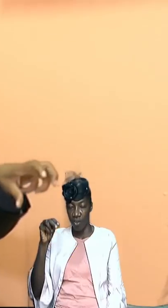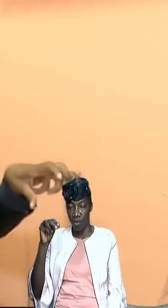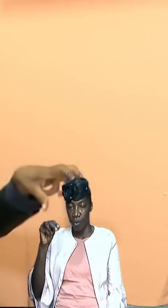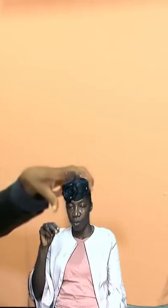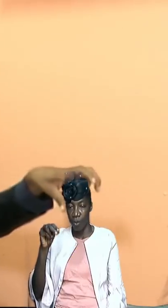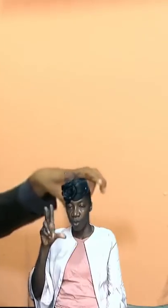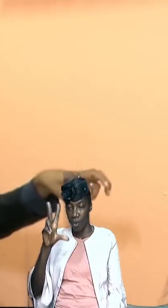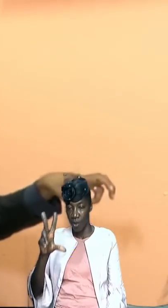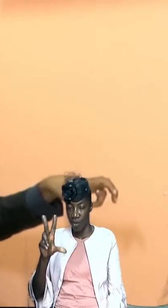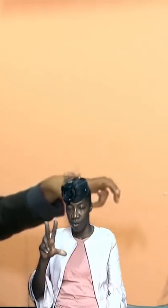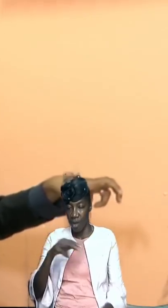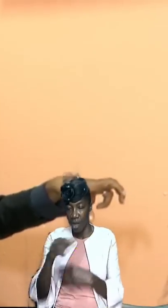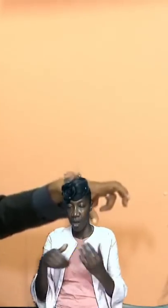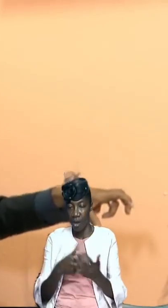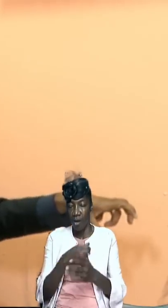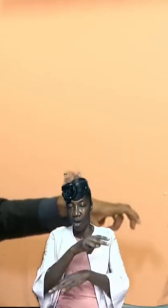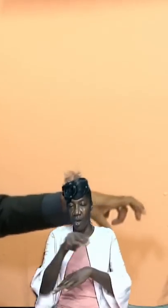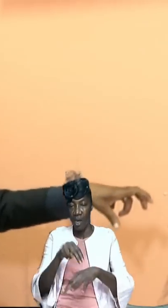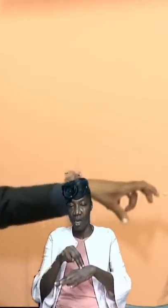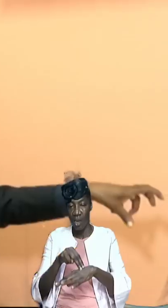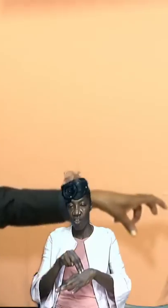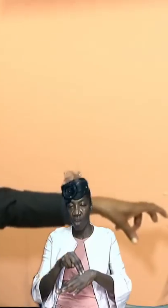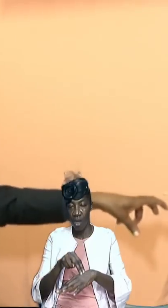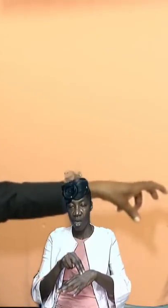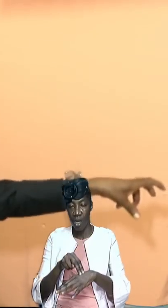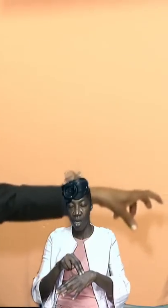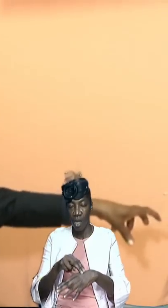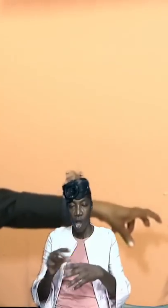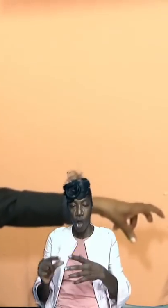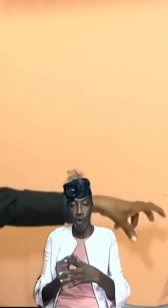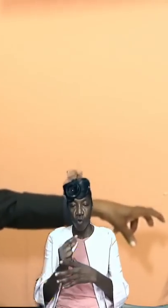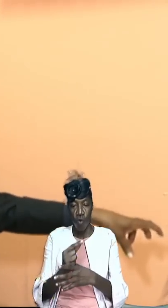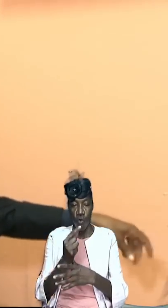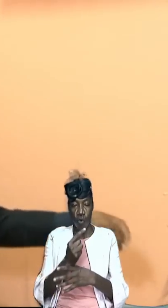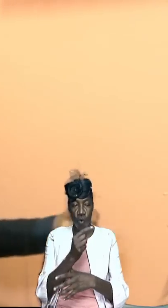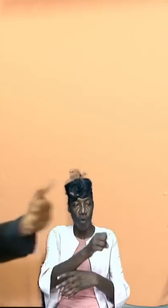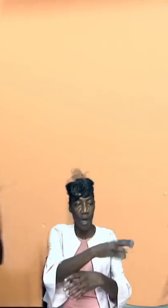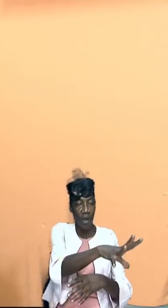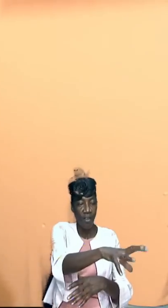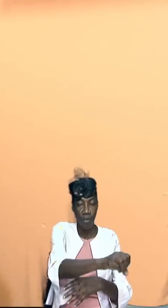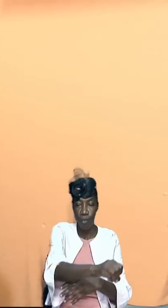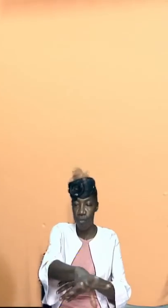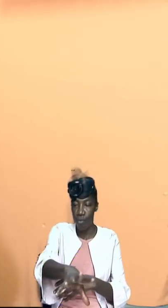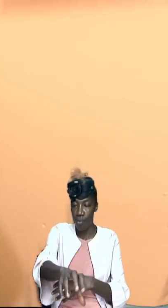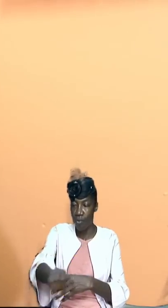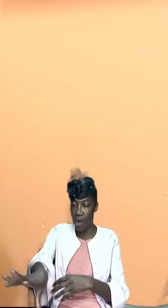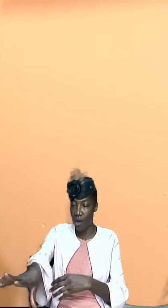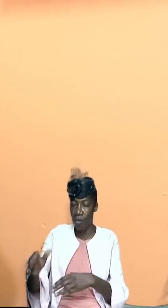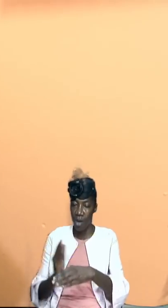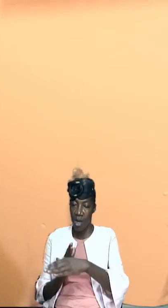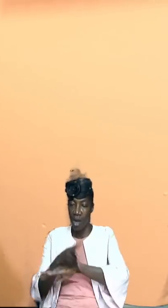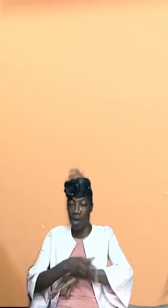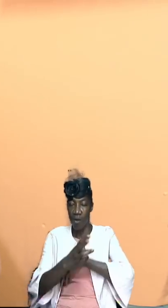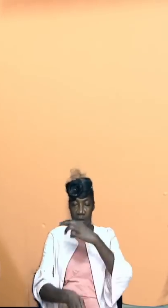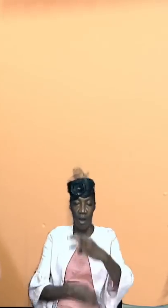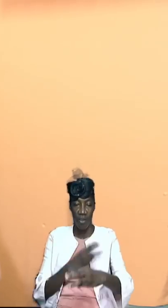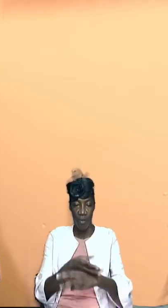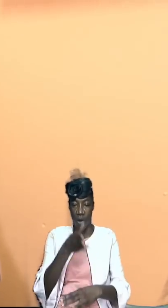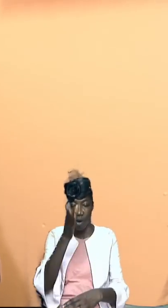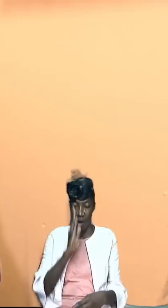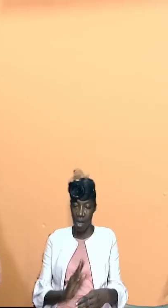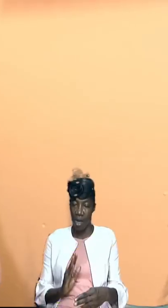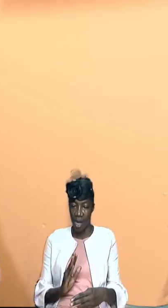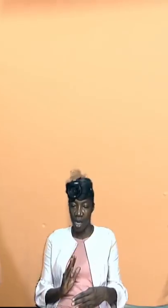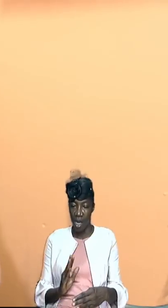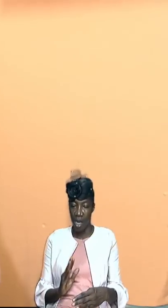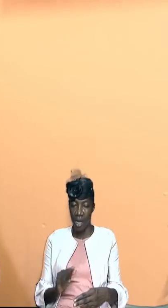nations were established and set up and spread across the world because of God's intervention